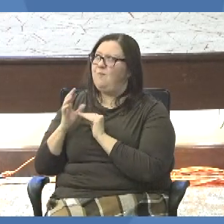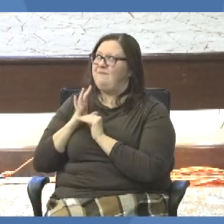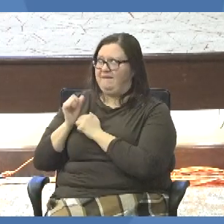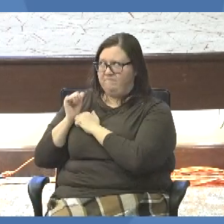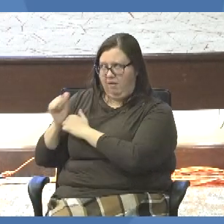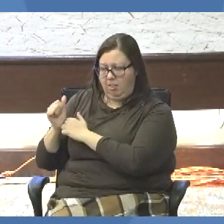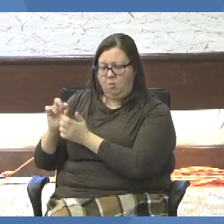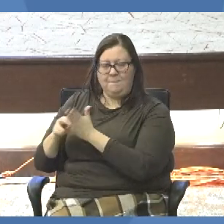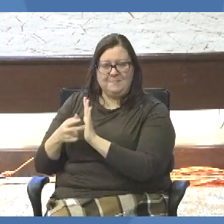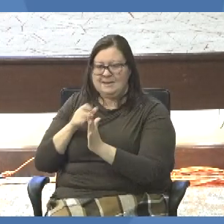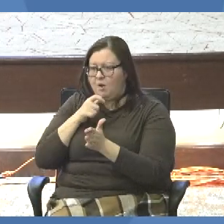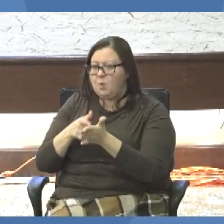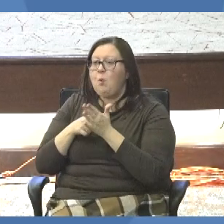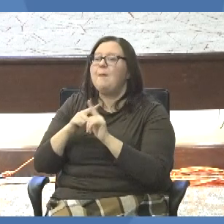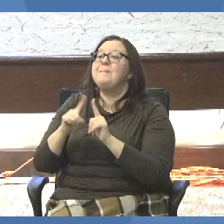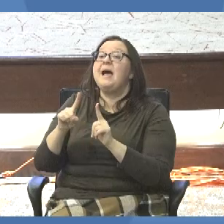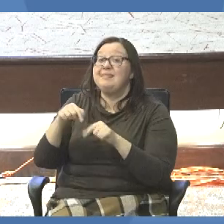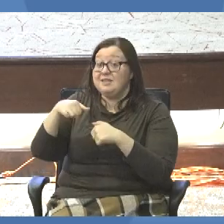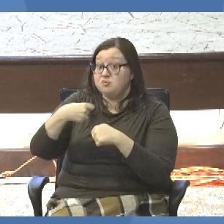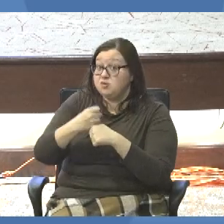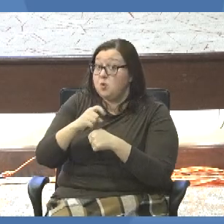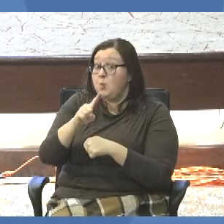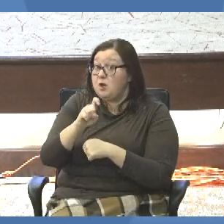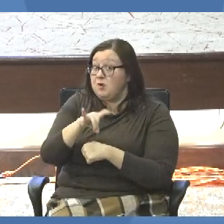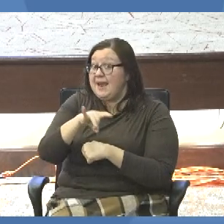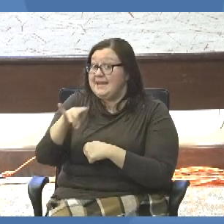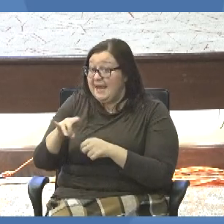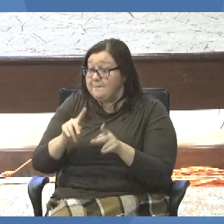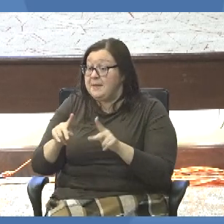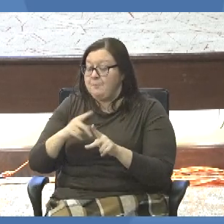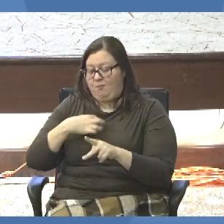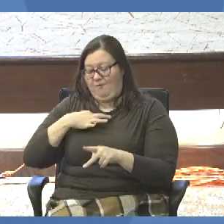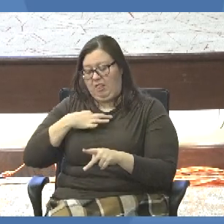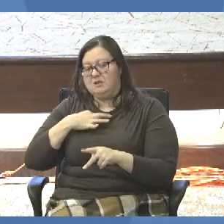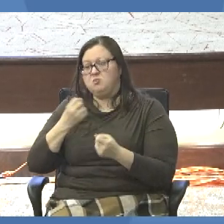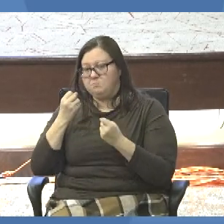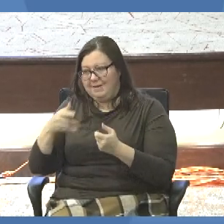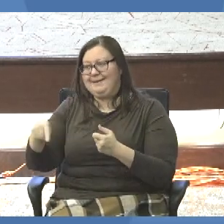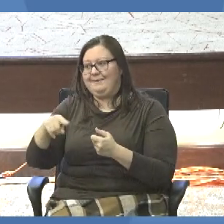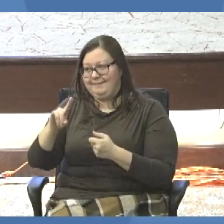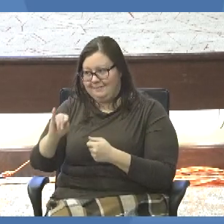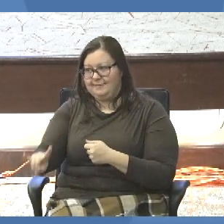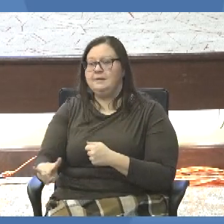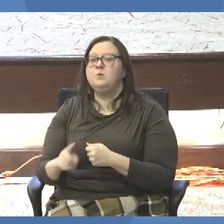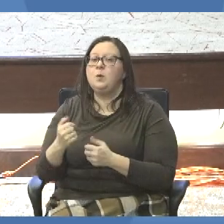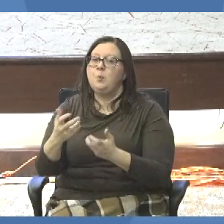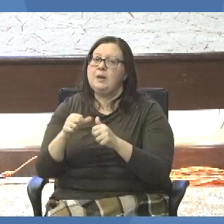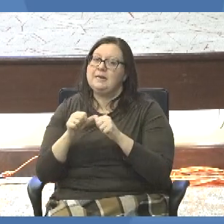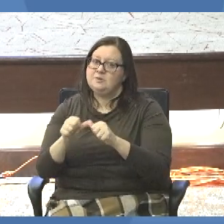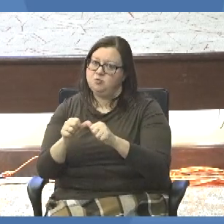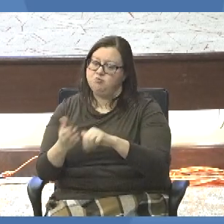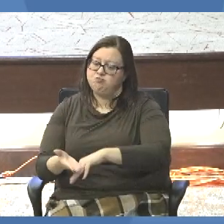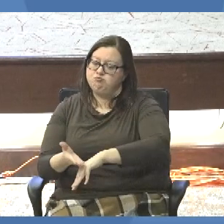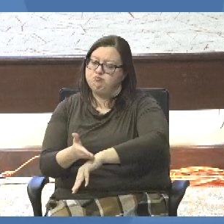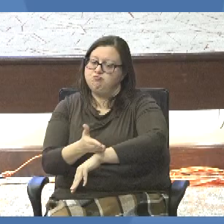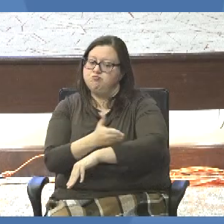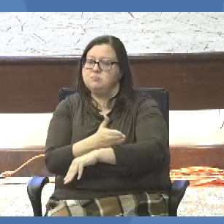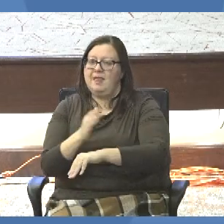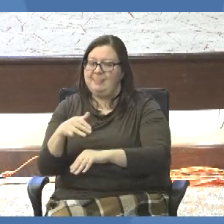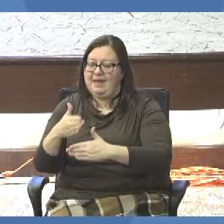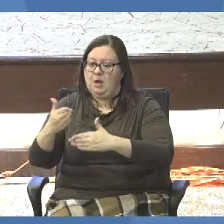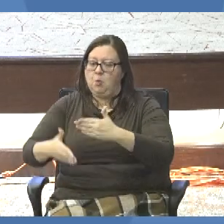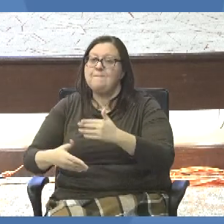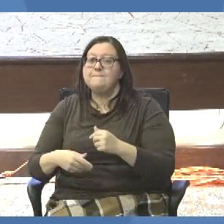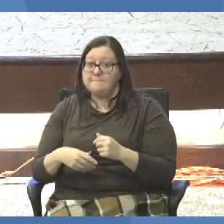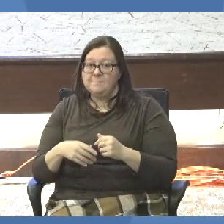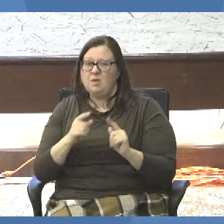that this year we had 188 people. Many of those did volunteer and did participate. So we want to see that continue to grow. So these are some of the outcomes we're looking